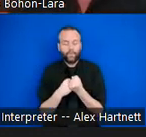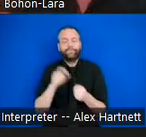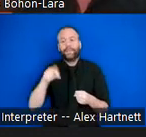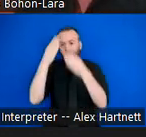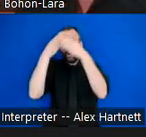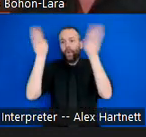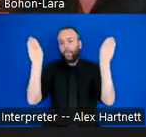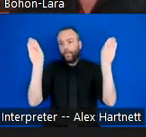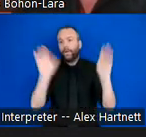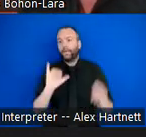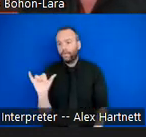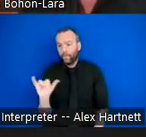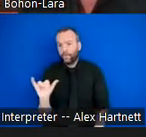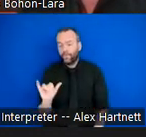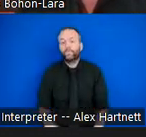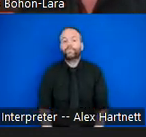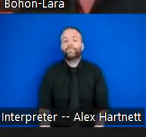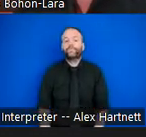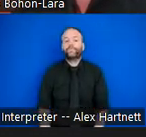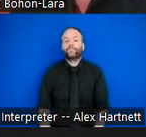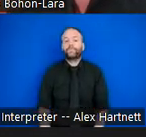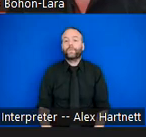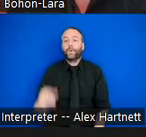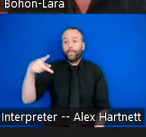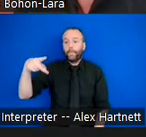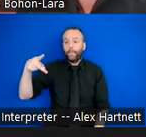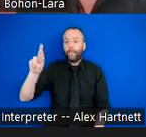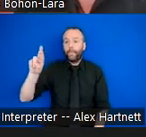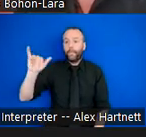important to celebrate Pride every year? It is to celebrate the people that